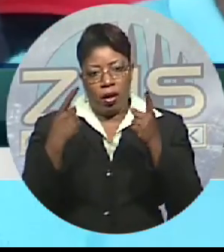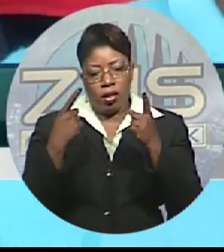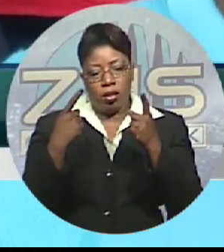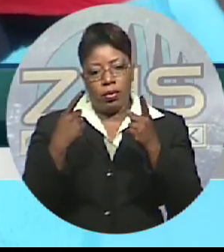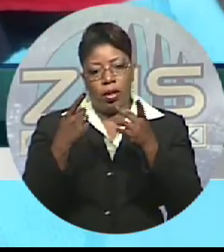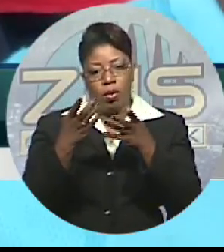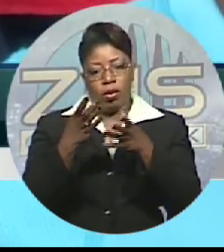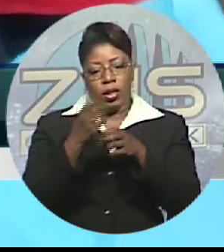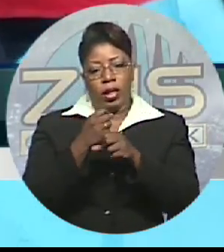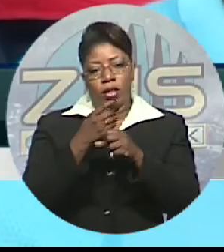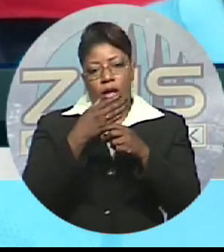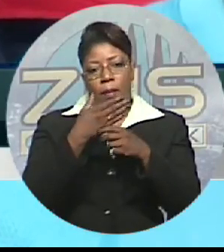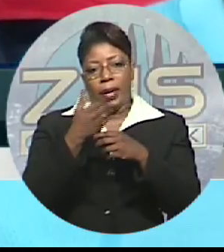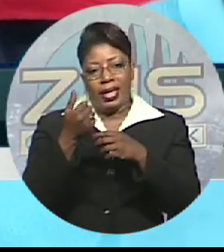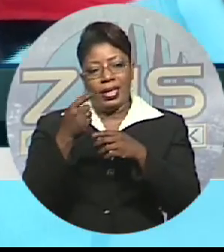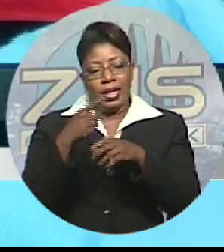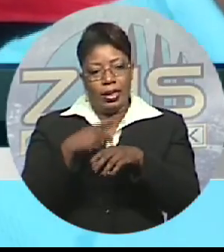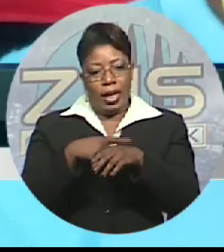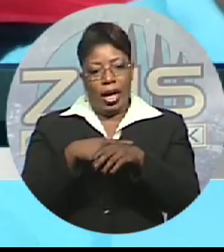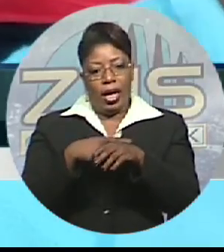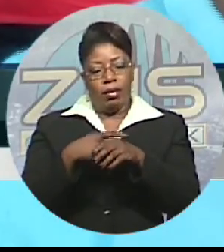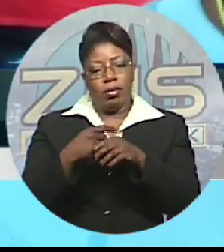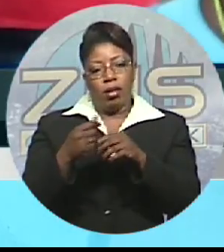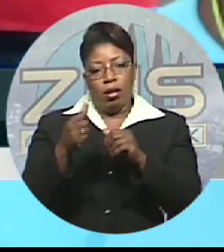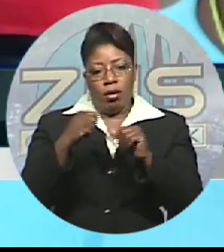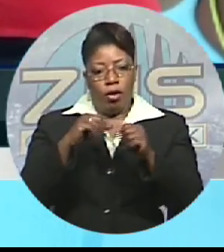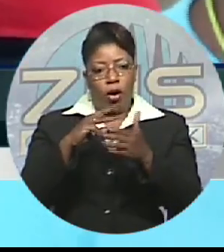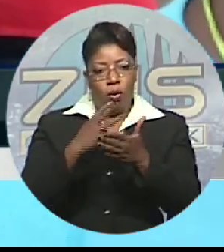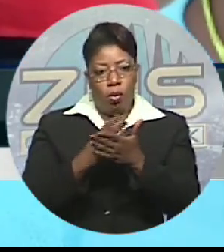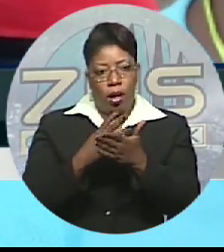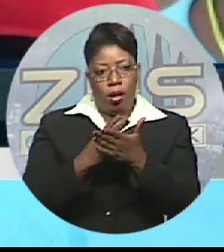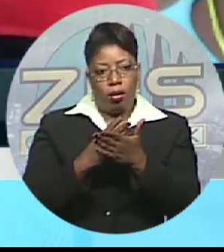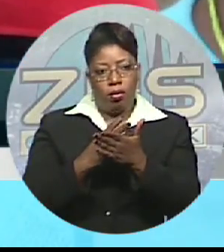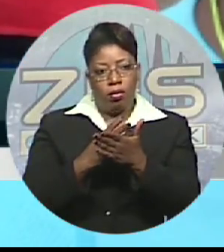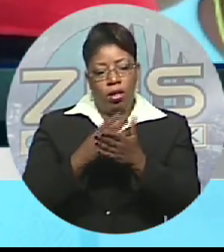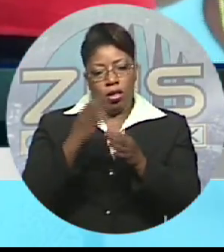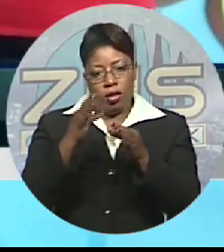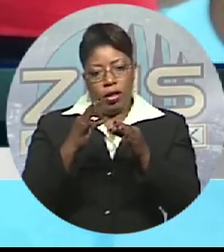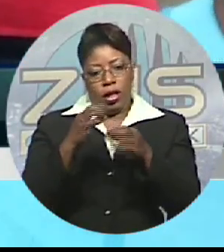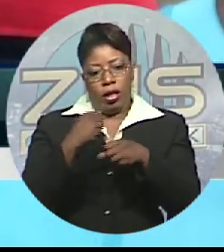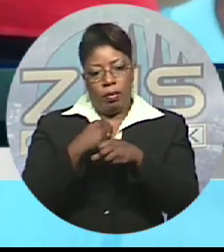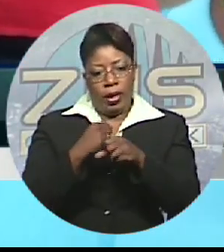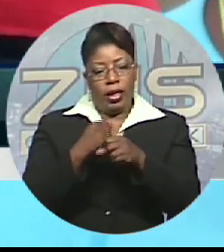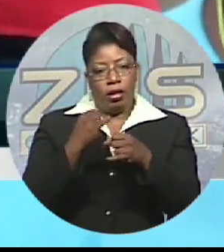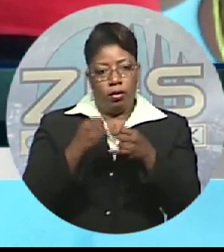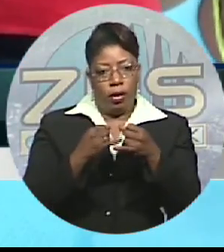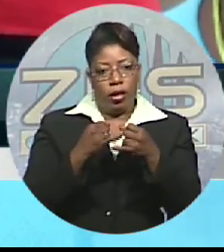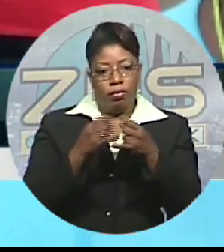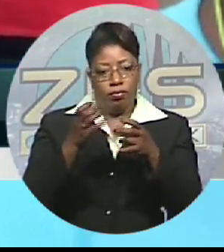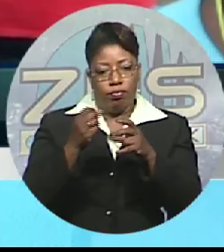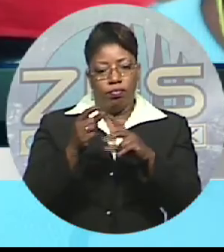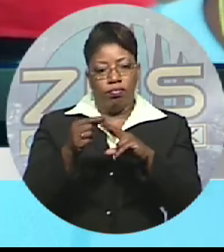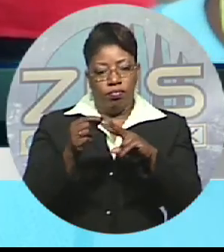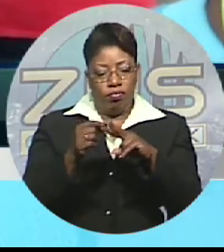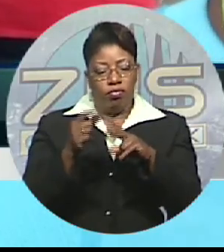times, come out, perform well, try their best to see if they can make a final and see if you can score some points for the